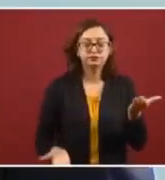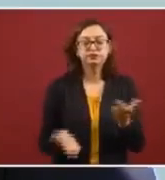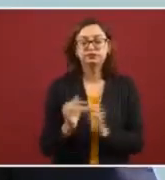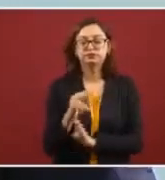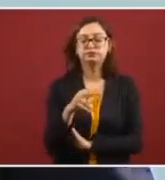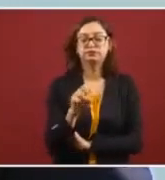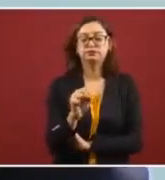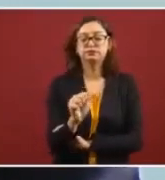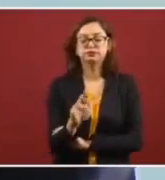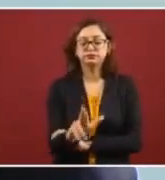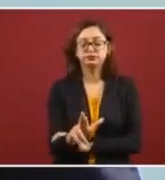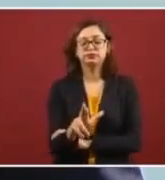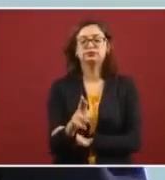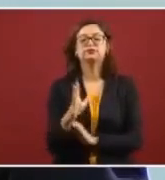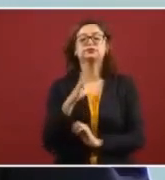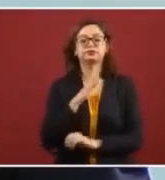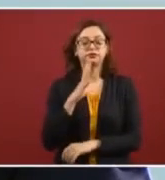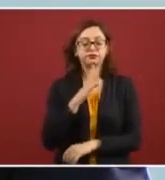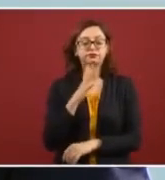So